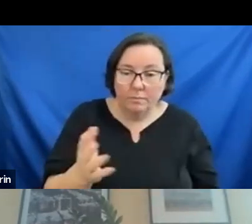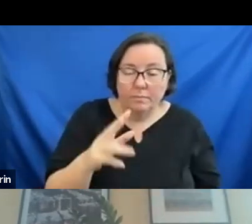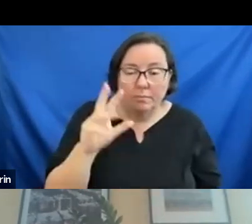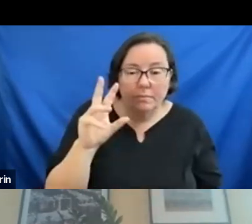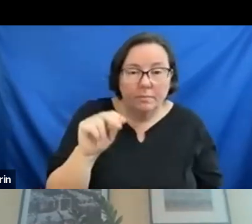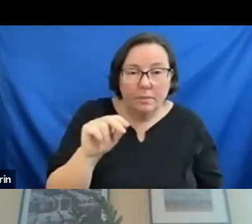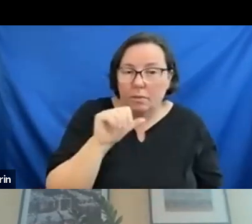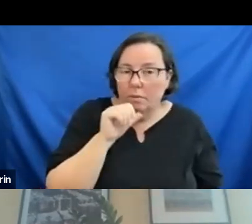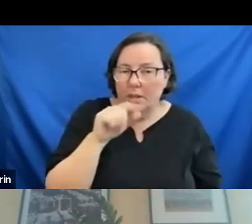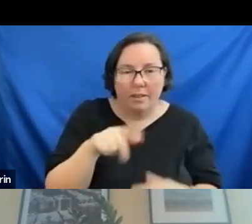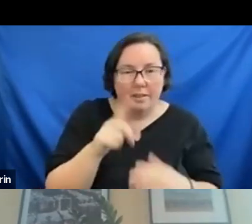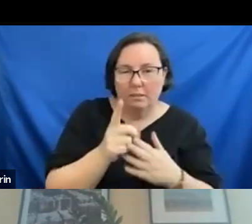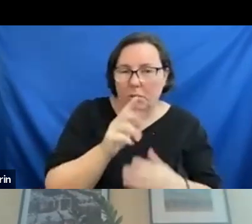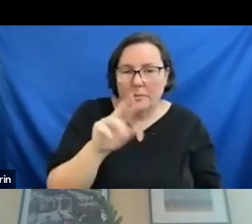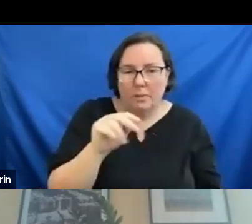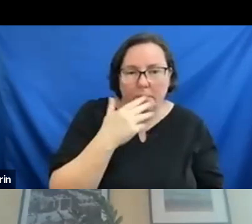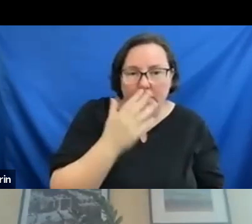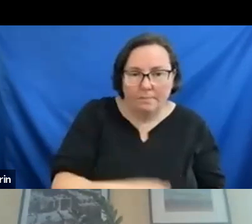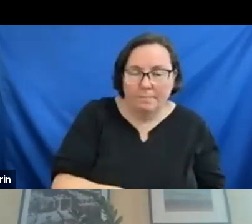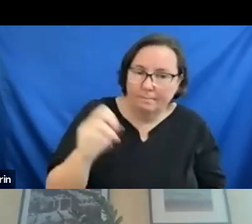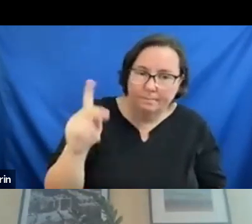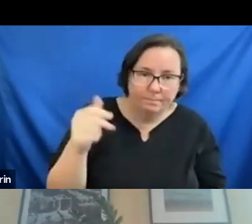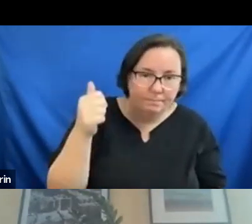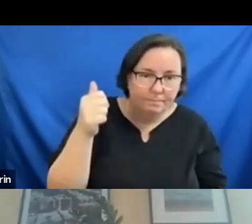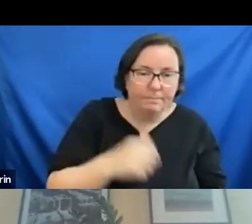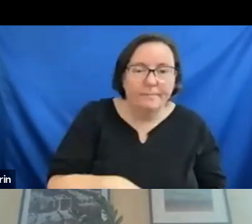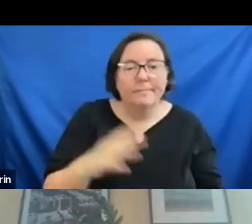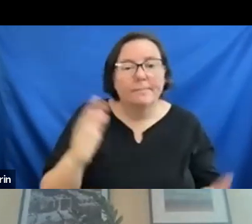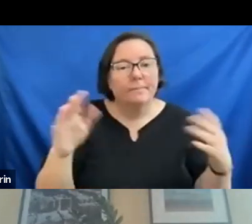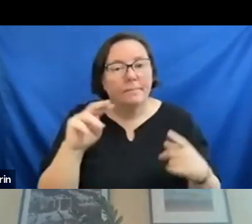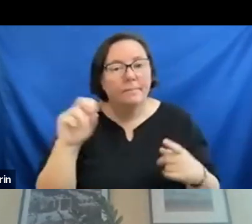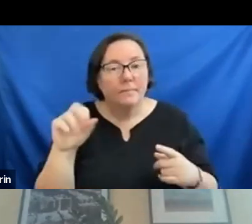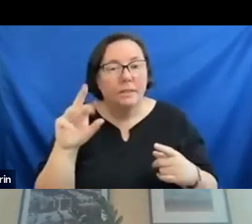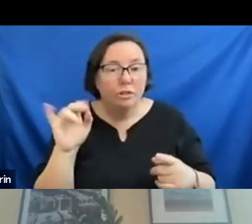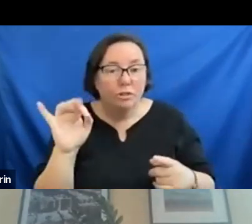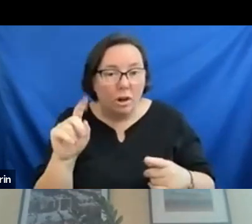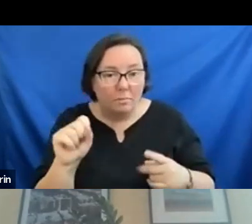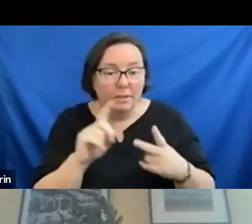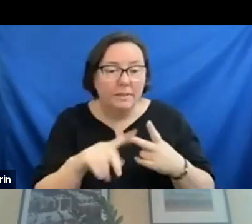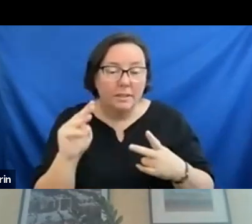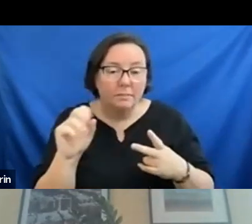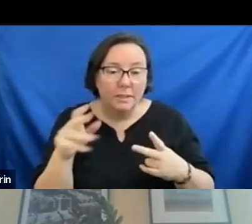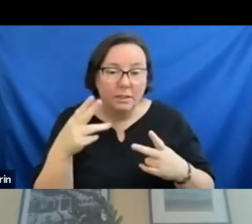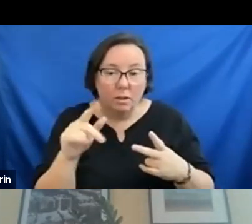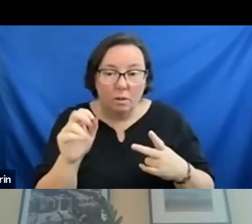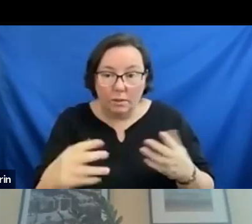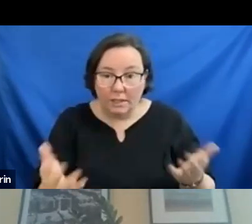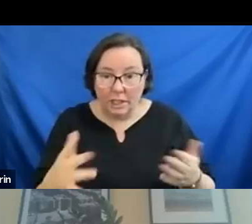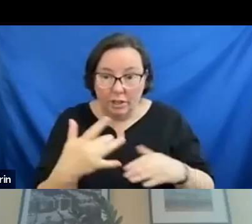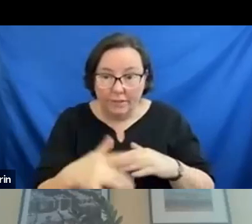No, not at this time. Okay, are either Ms. Roberts and or Ms. Hogan